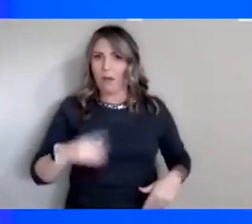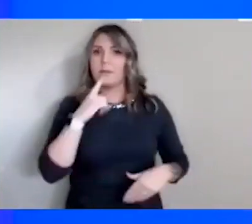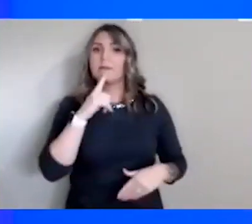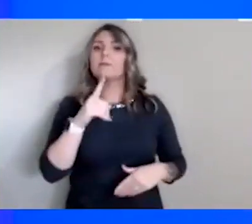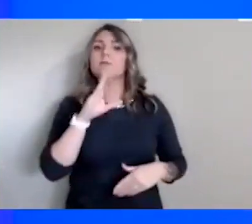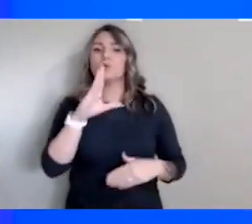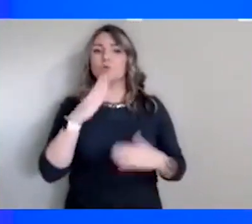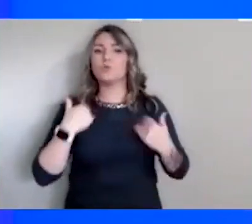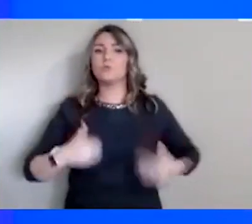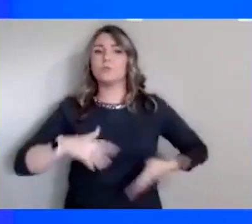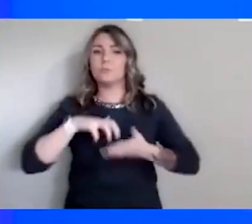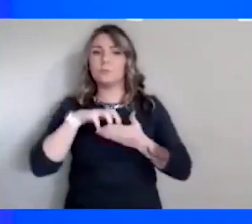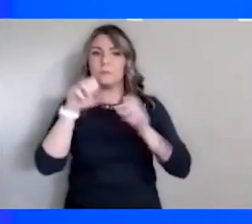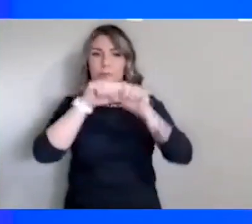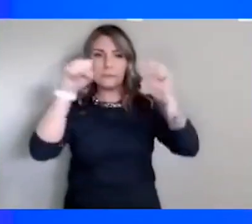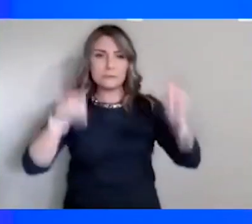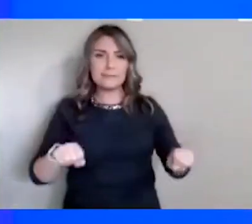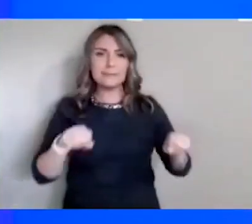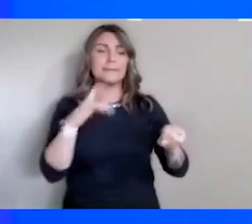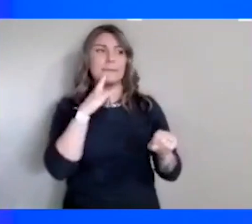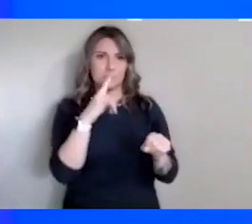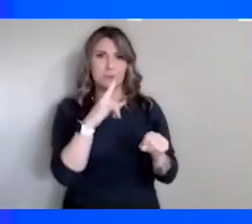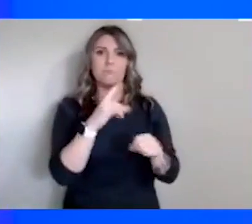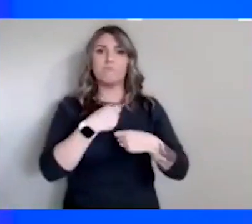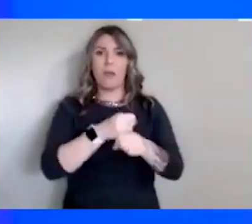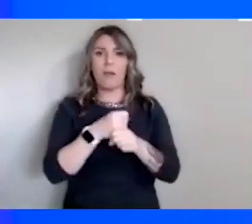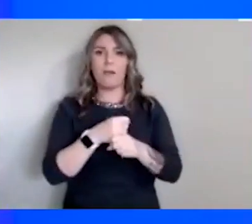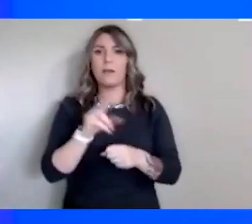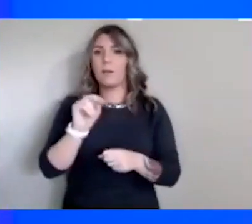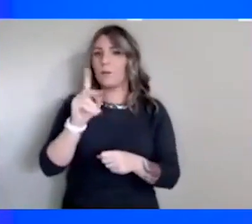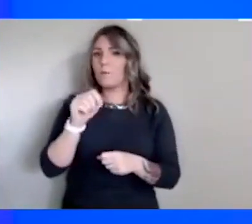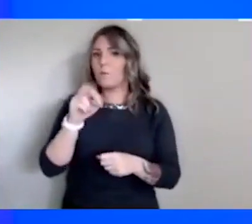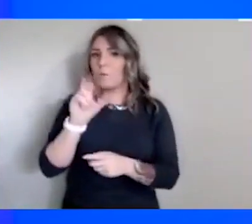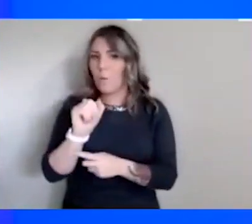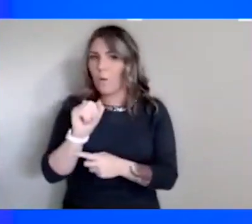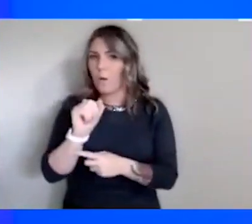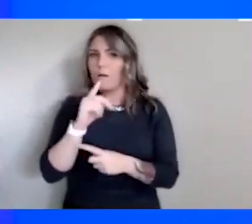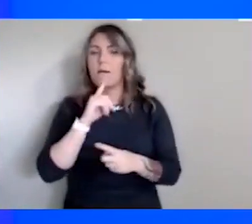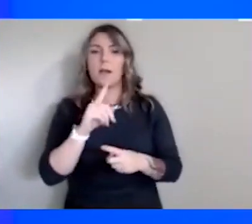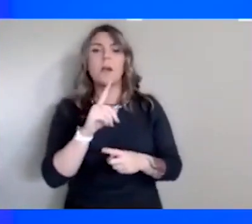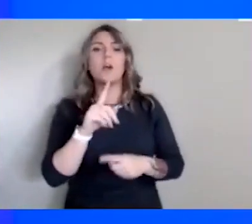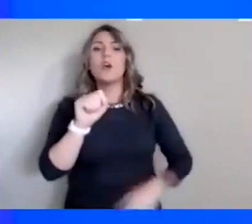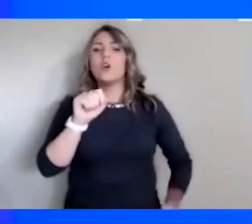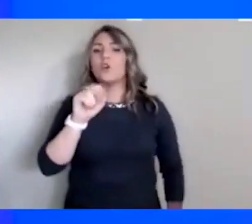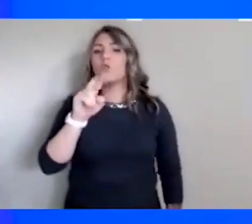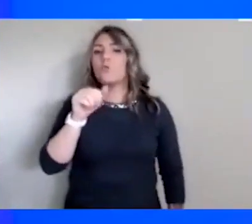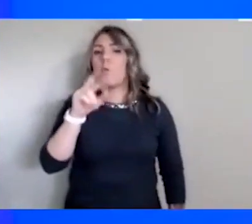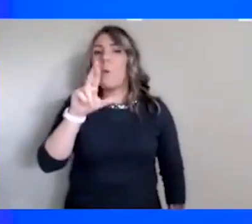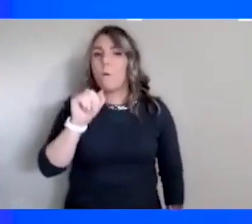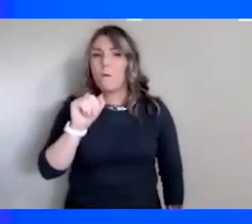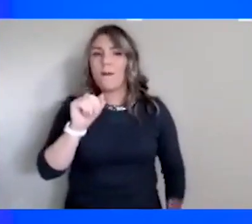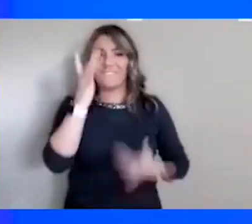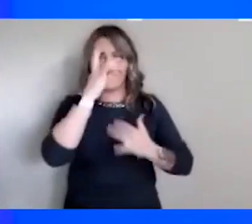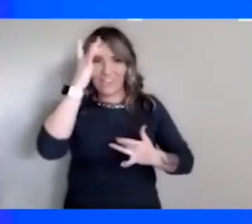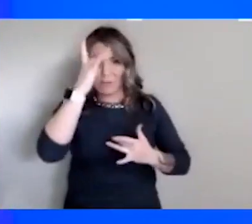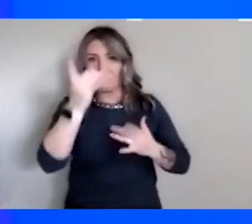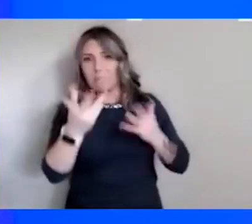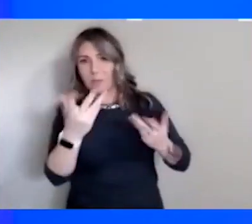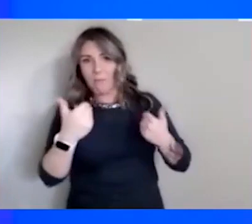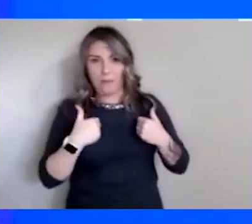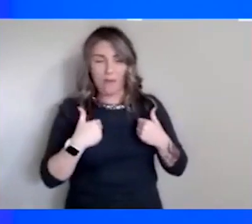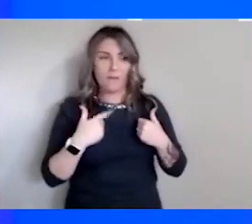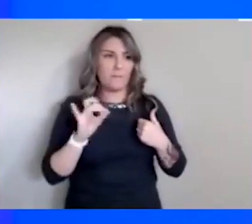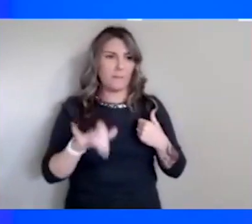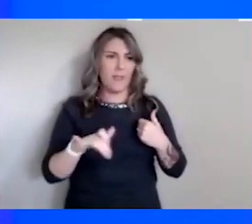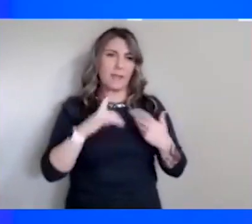If you had norovirus, you probably have antibodies to norovirus. Antibodies are just a wonder of